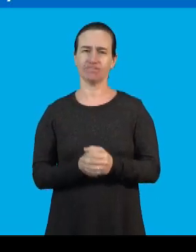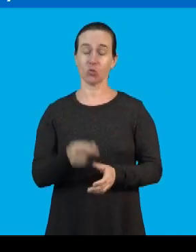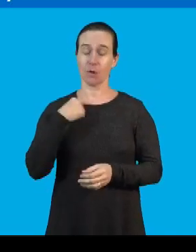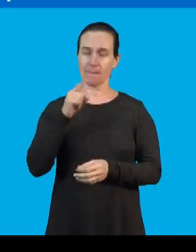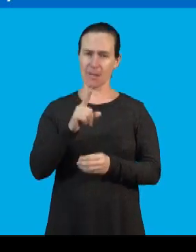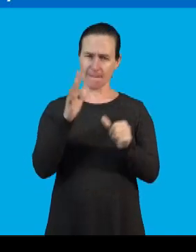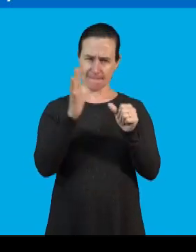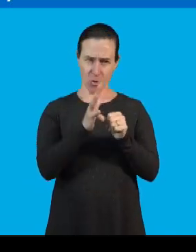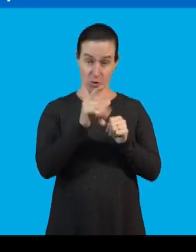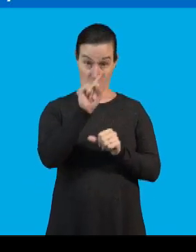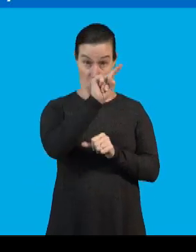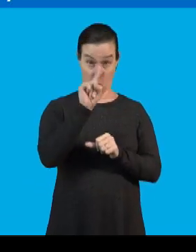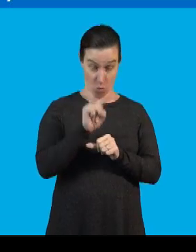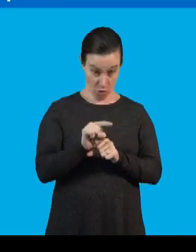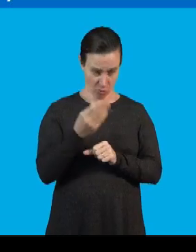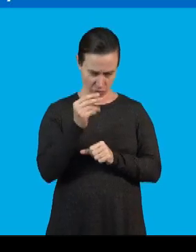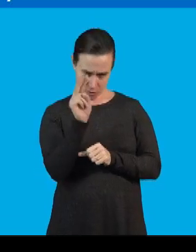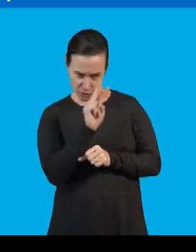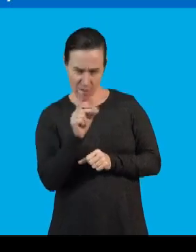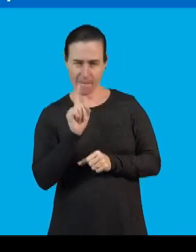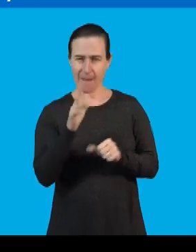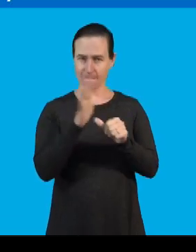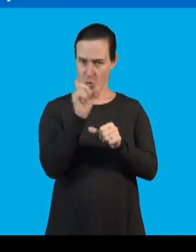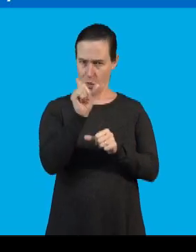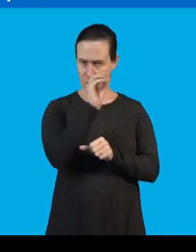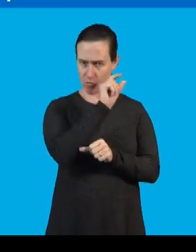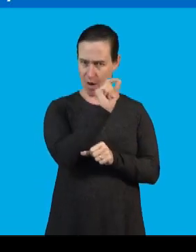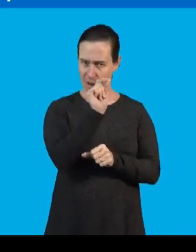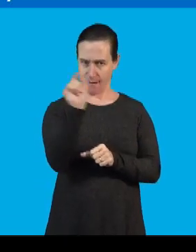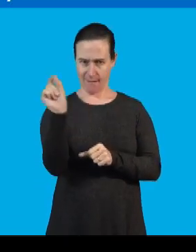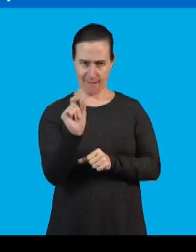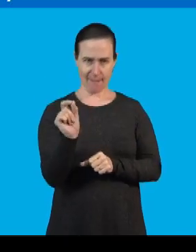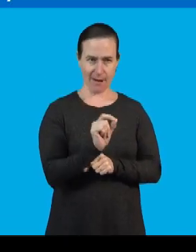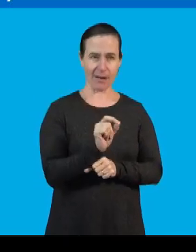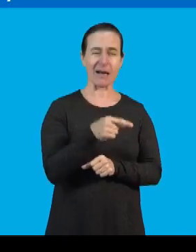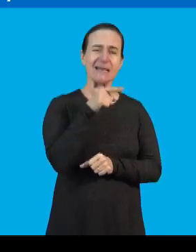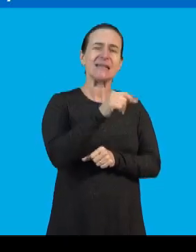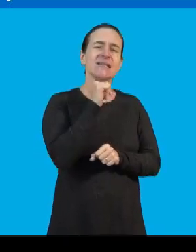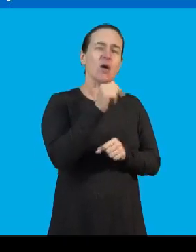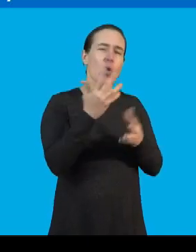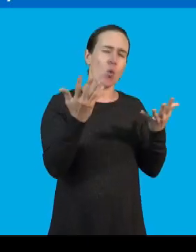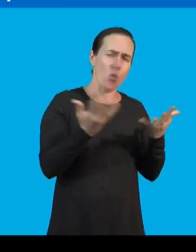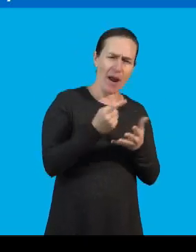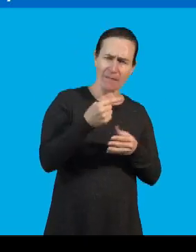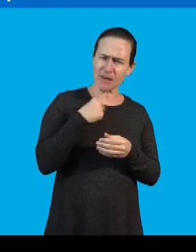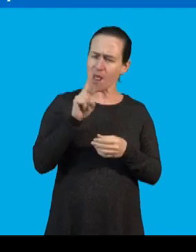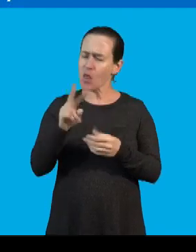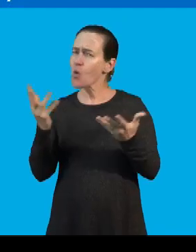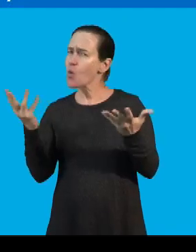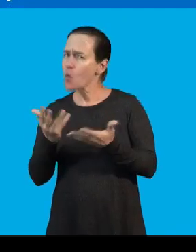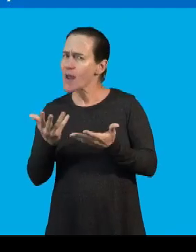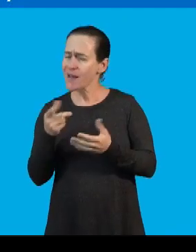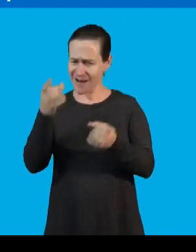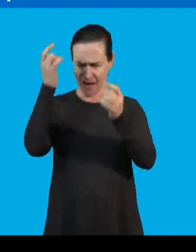vulnerable children? Now remember, we need to underline our keywords in our question, all right? And we also